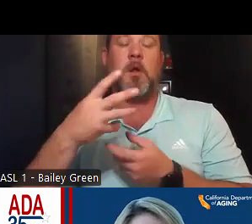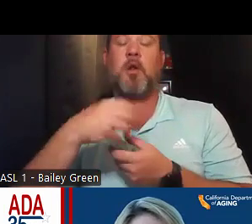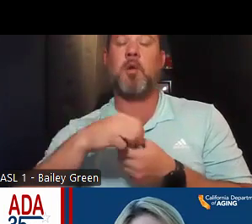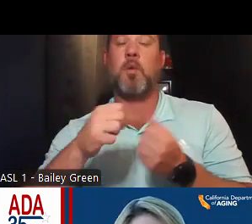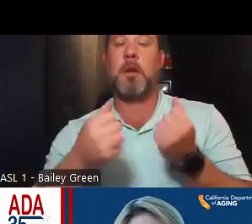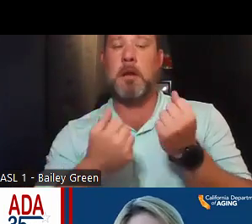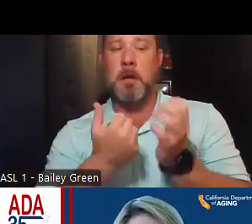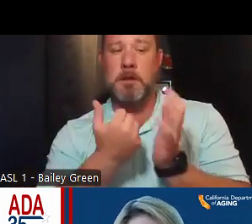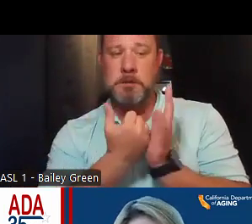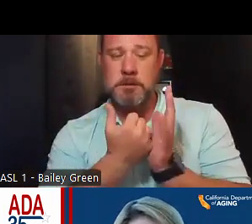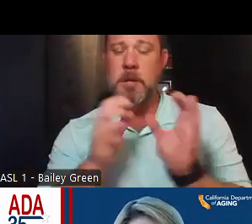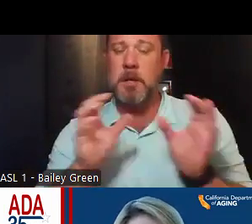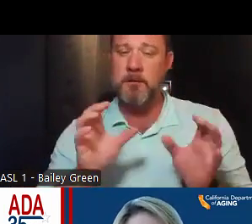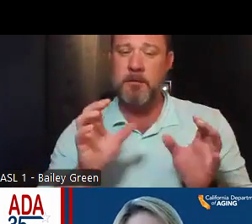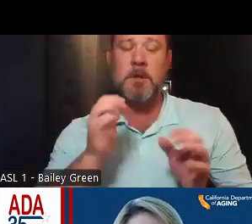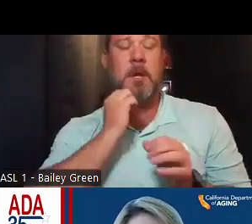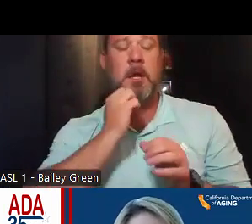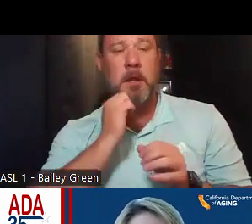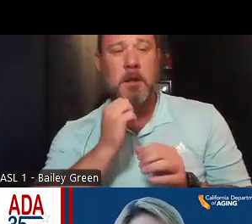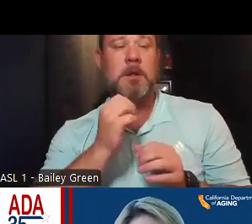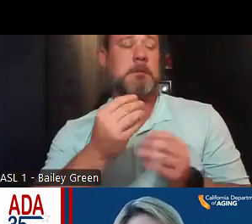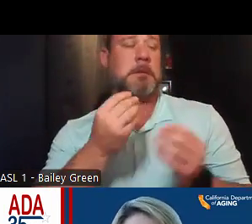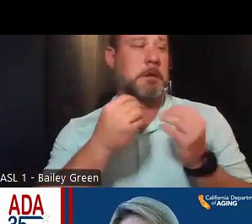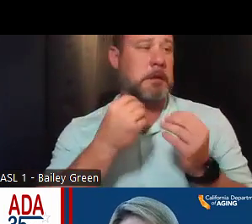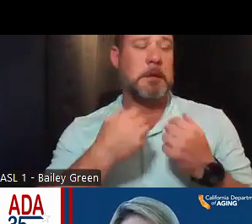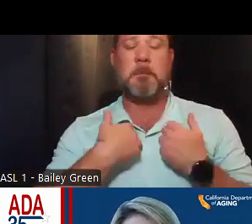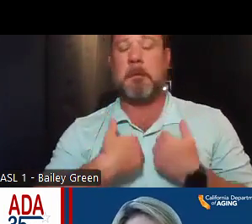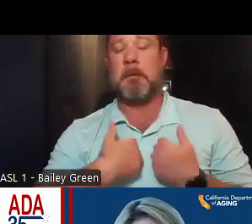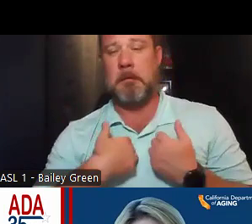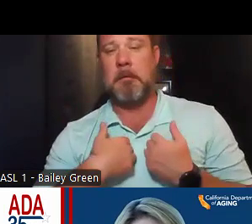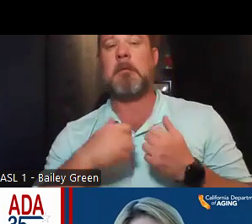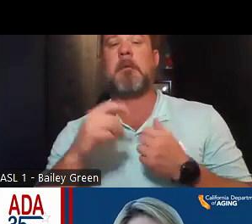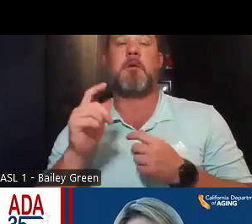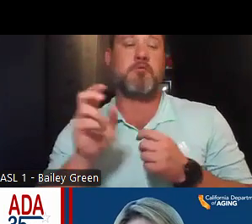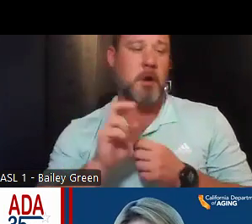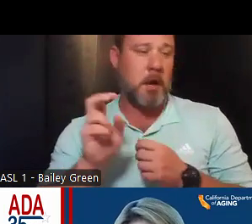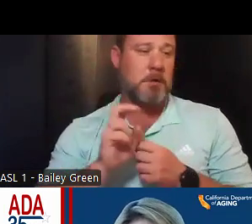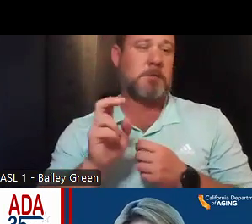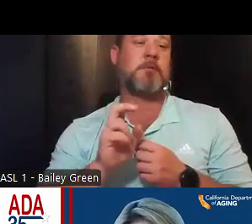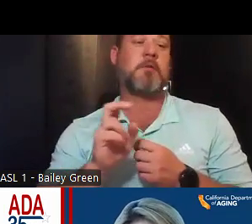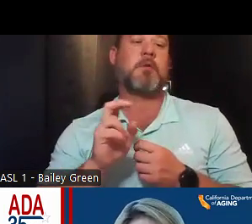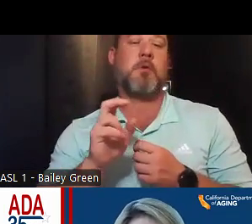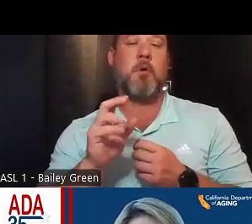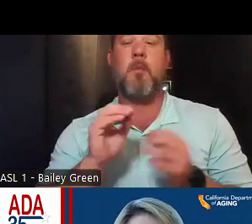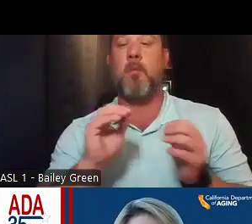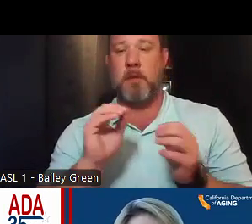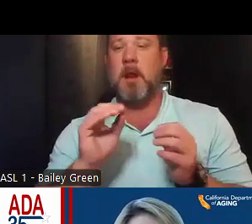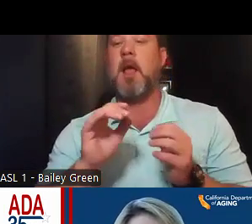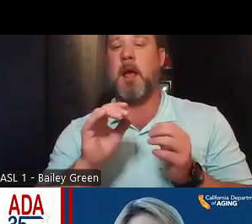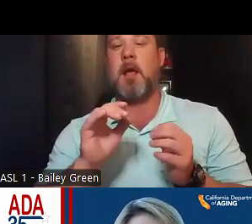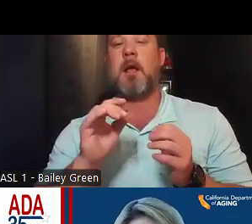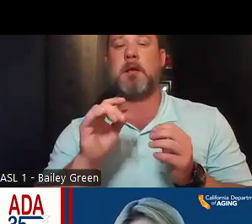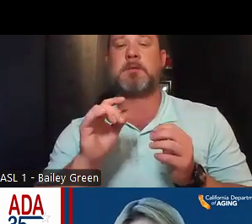assistance with activities of daily living, such as eating, bathing, dressing, transferring, or mobility, as well